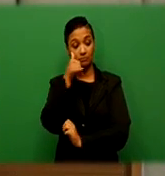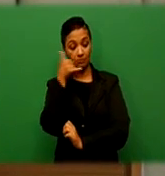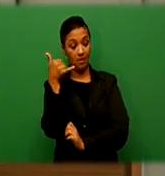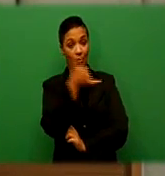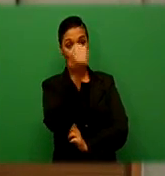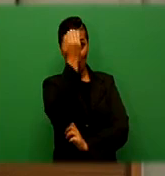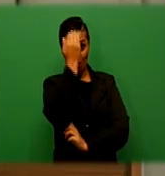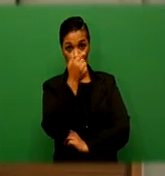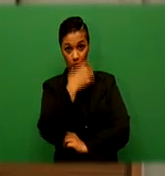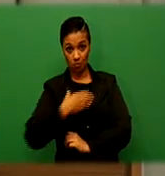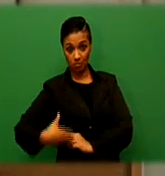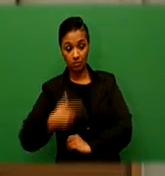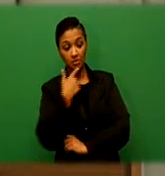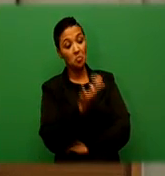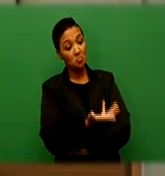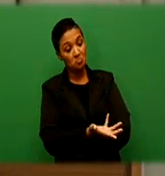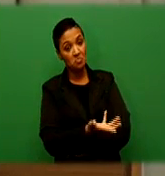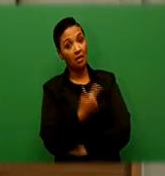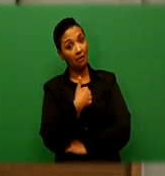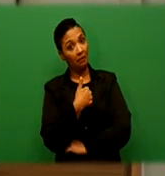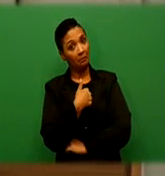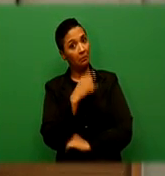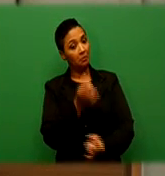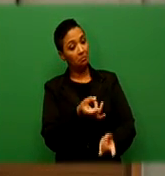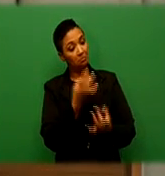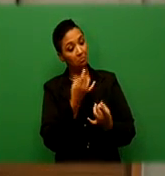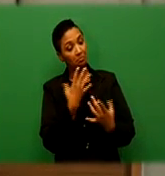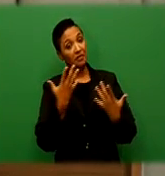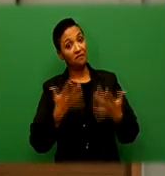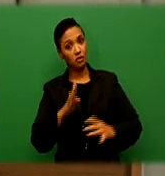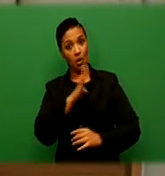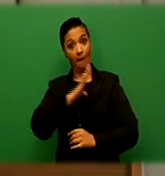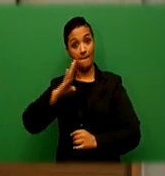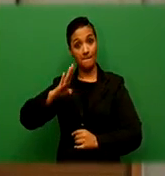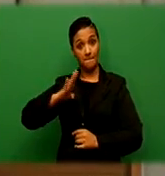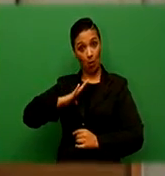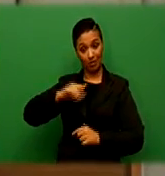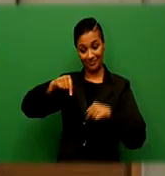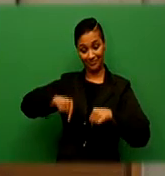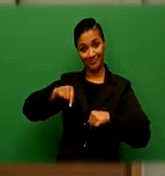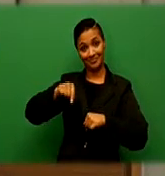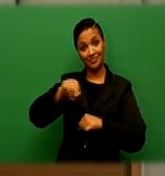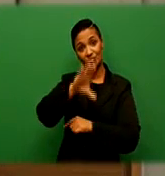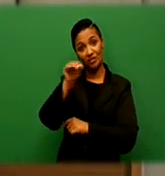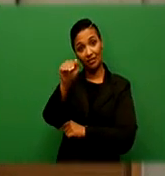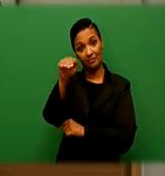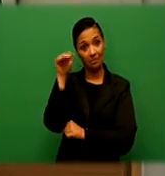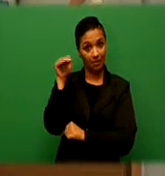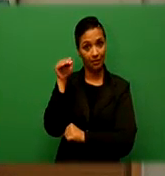that I have received representations from the boards of the South African Reserve Bank that